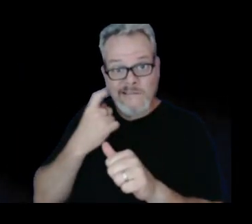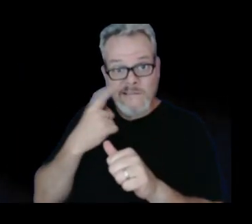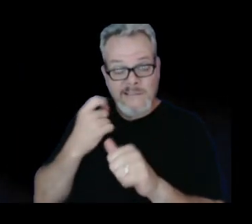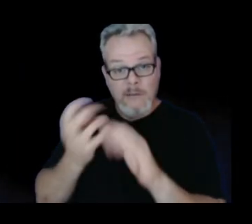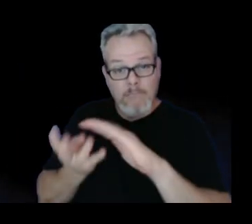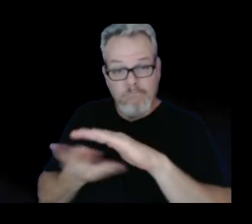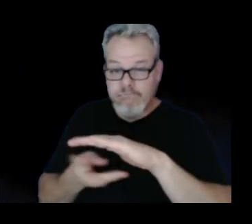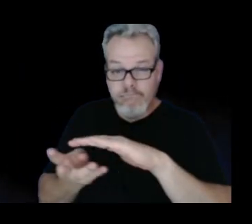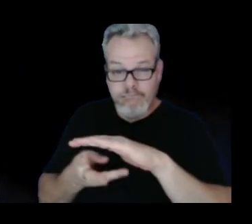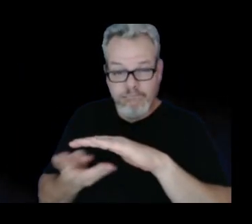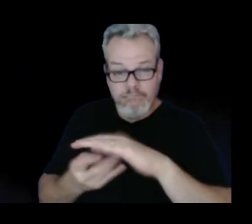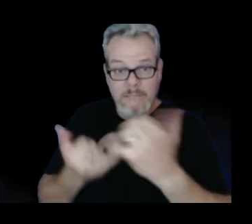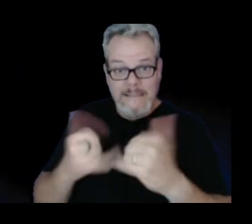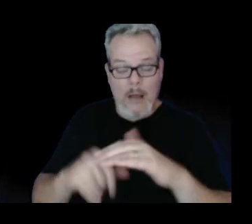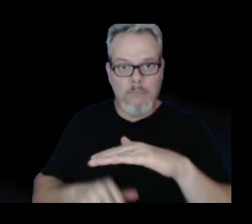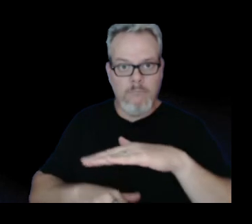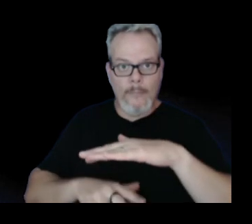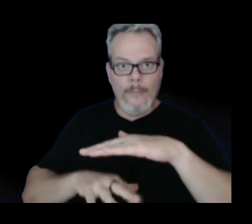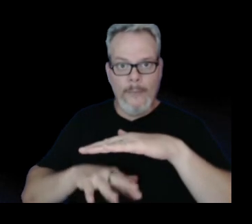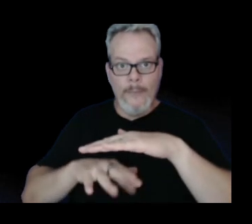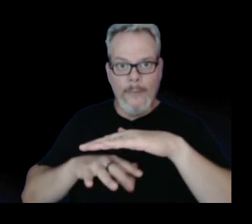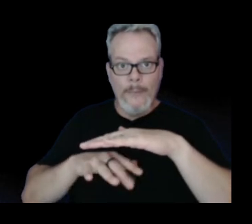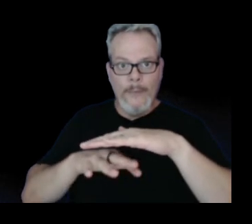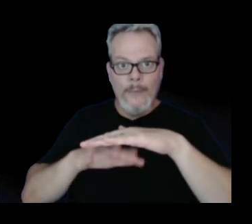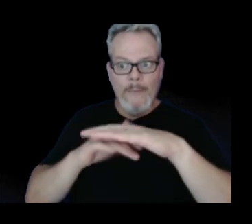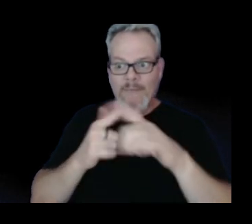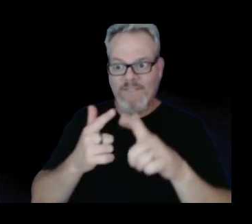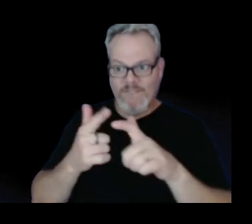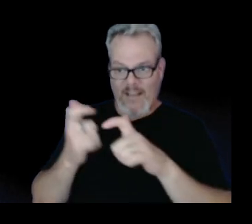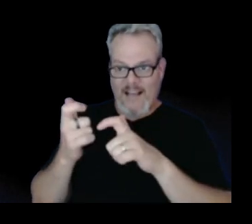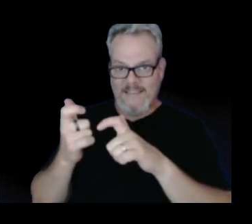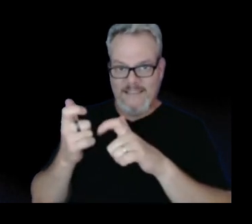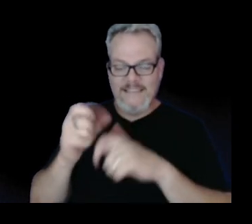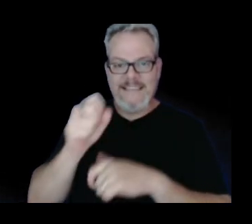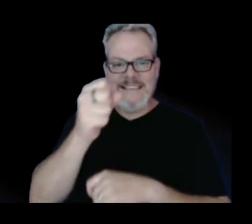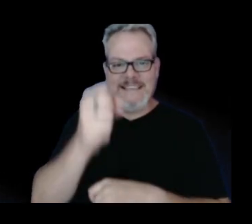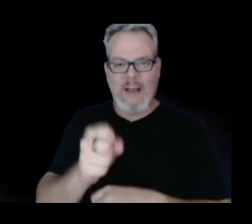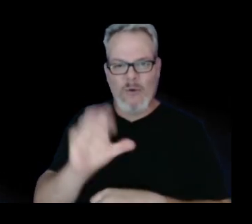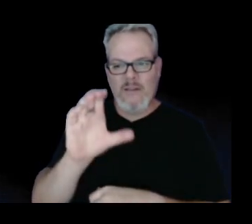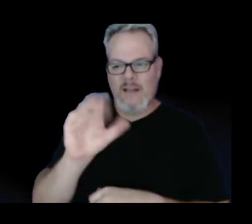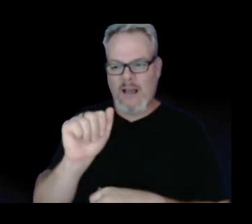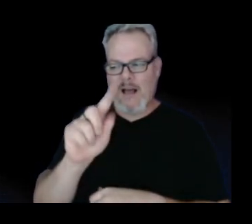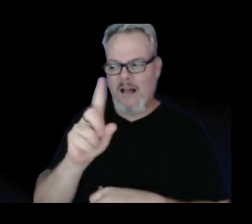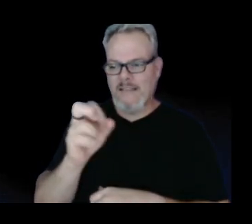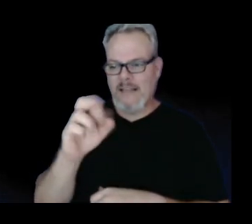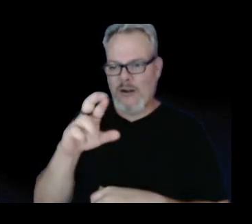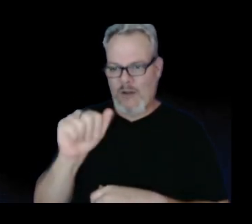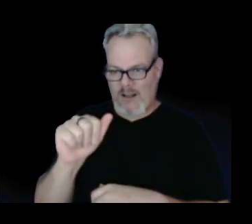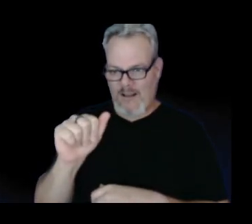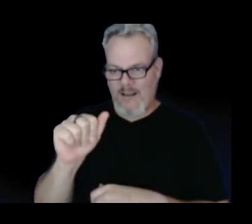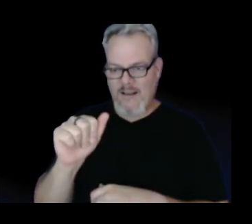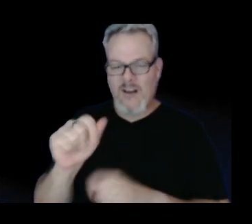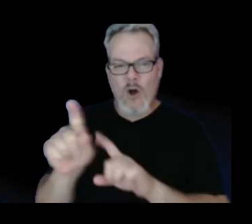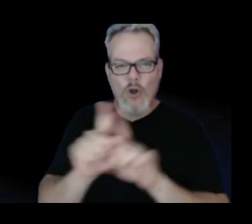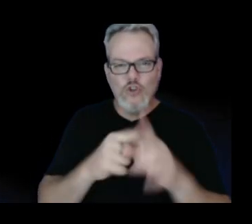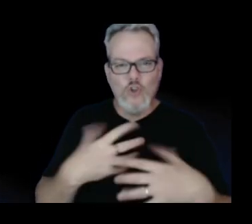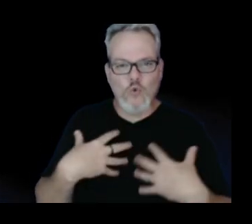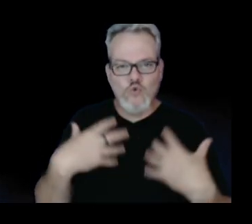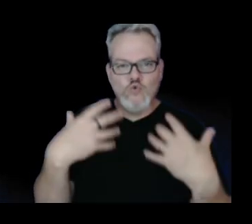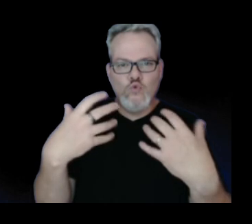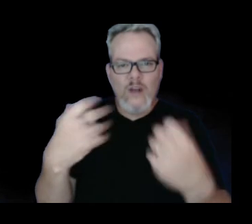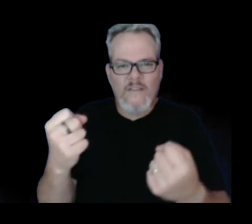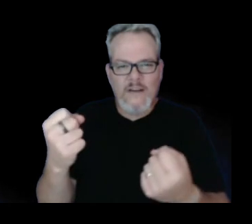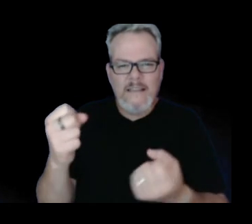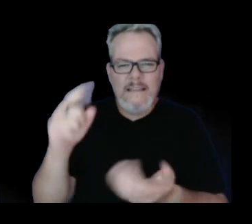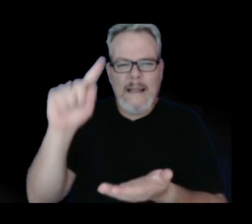quickly in the South Caldera, whereas it also is recovering a little less quickly in the main caldera by